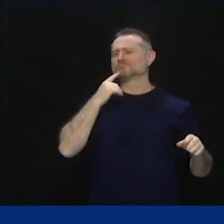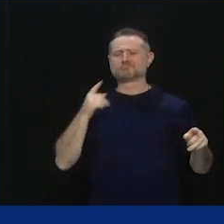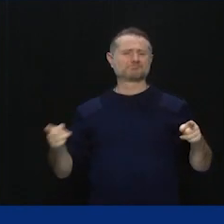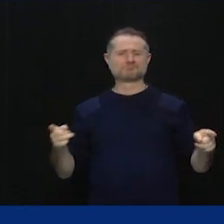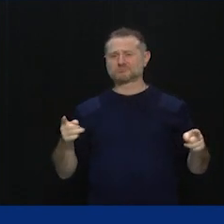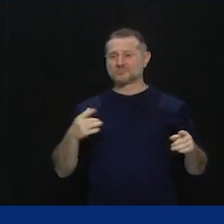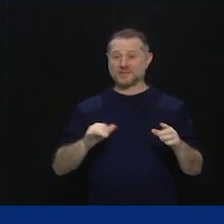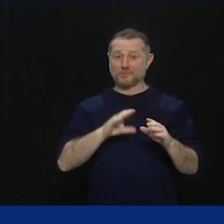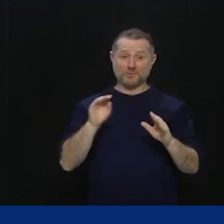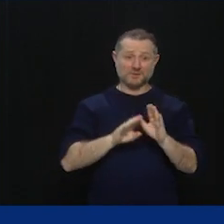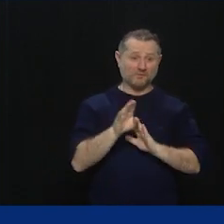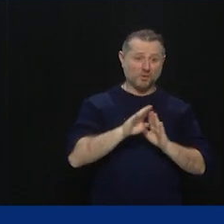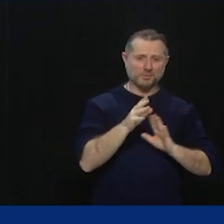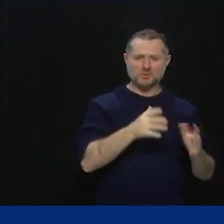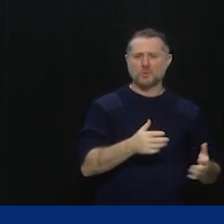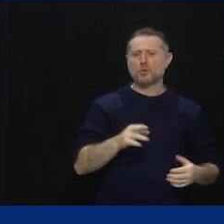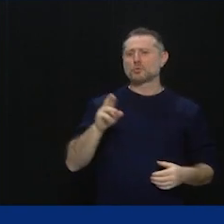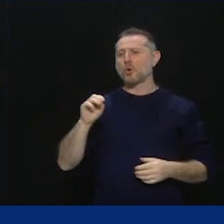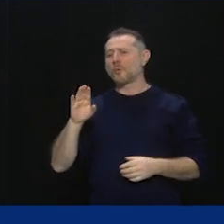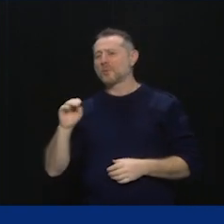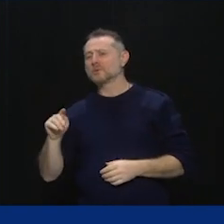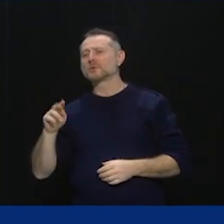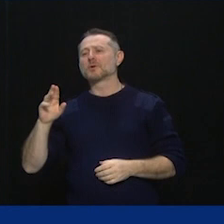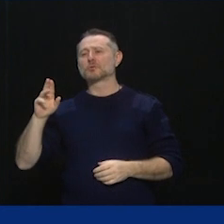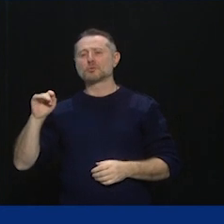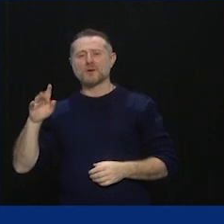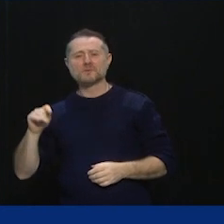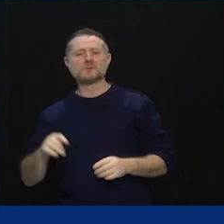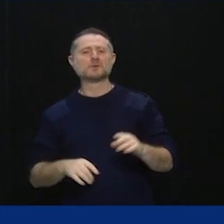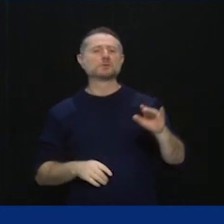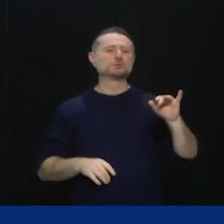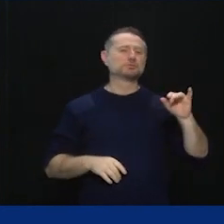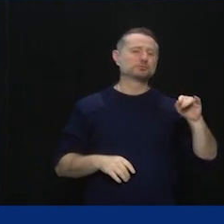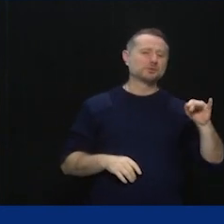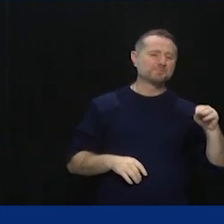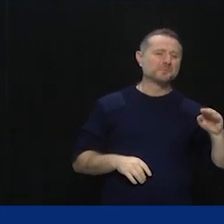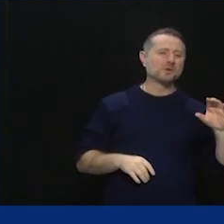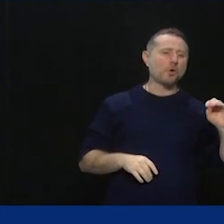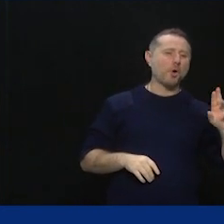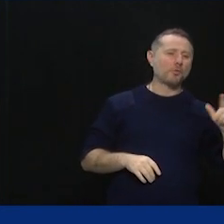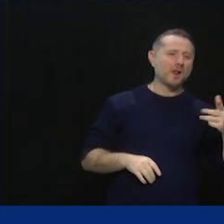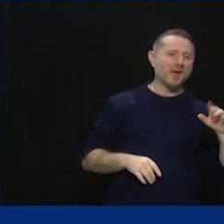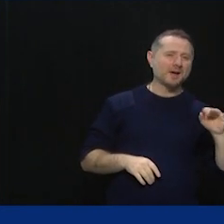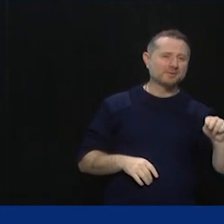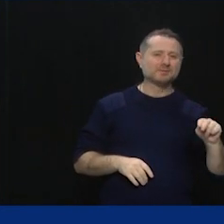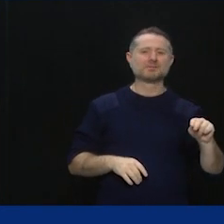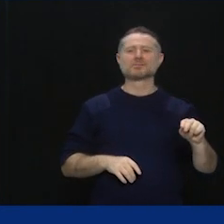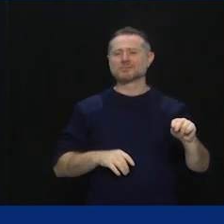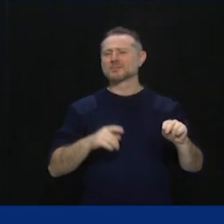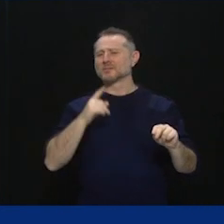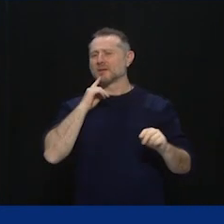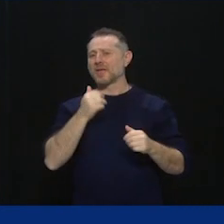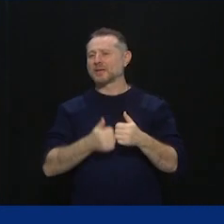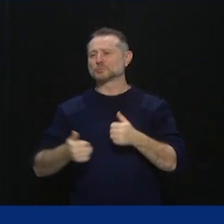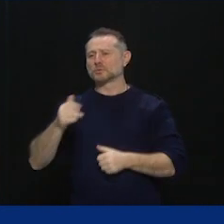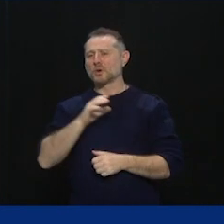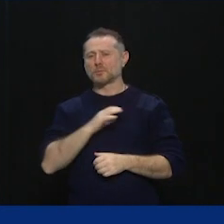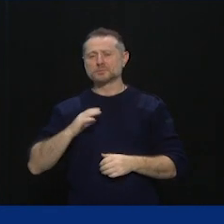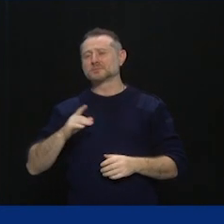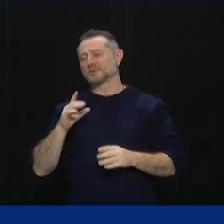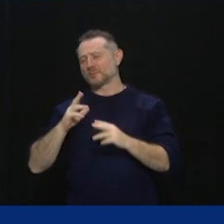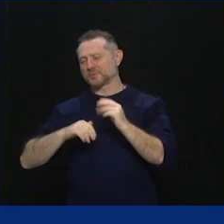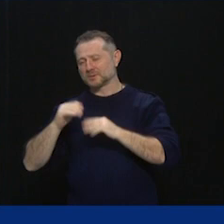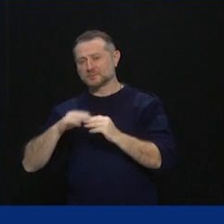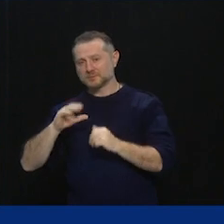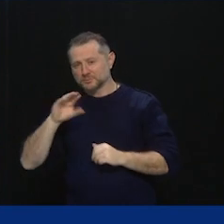Jimmy Coughlin, as well as Linda Lobiondo, Ken Abrami, head of our building company, with project teams led by Tom Corona and Jen